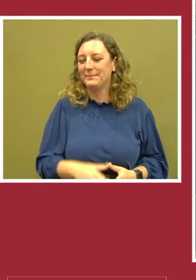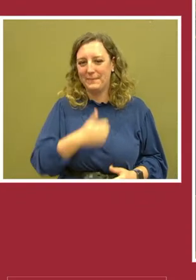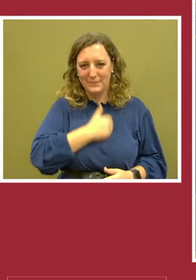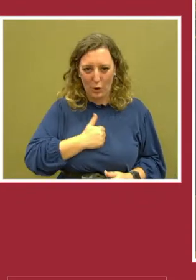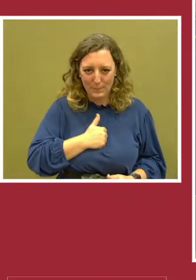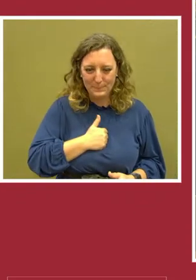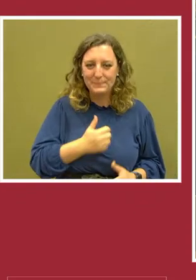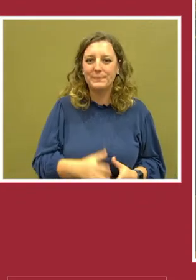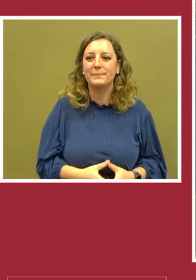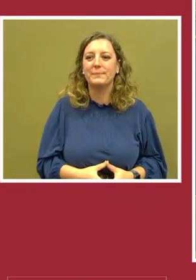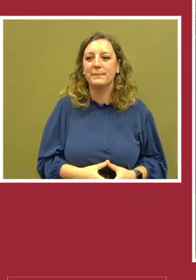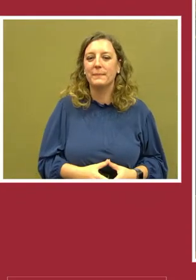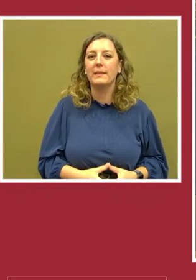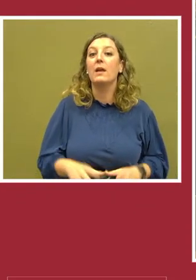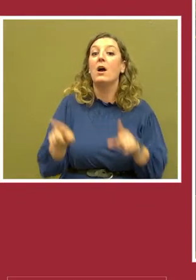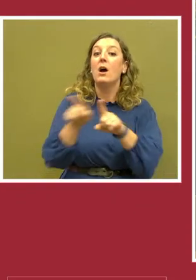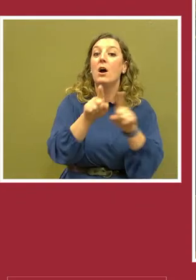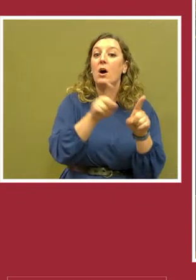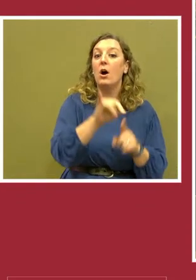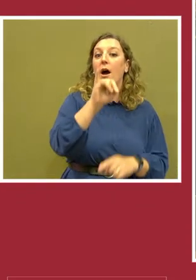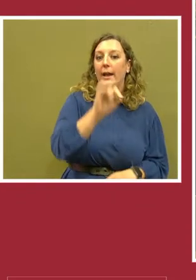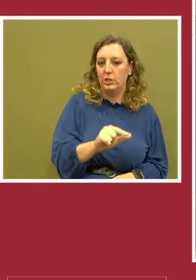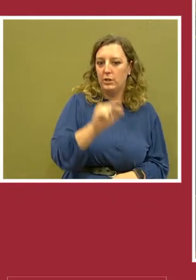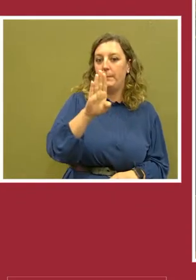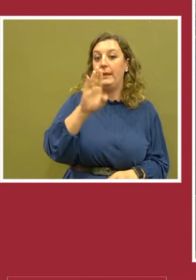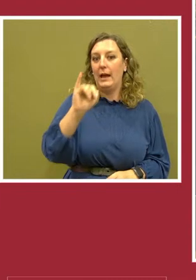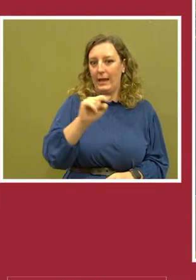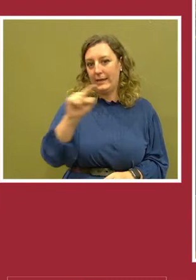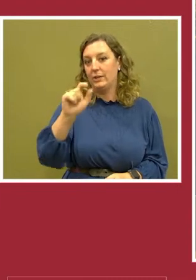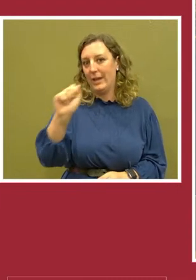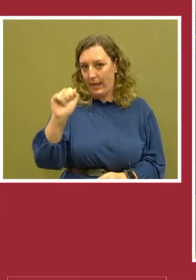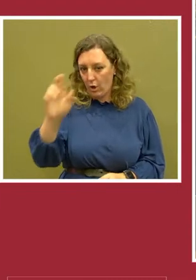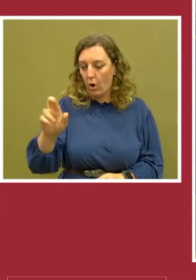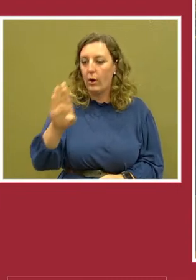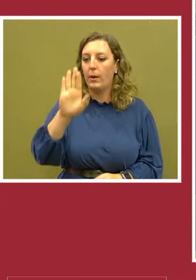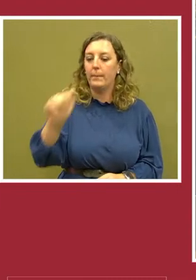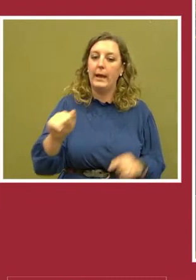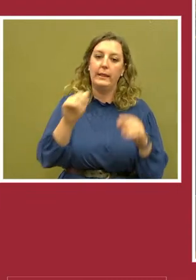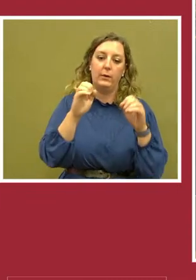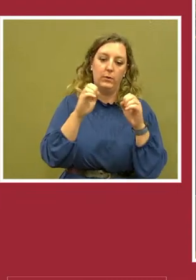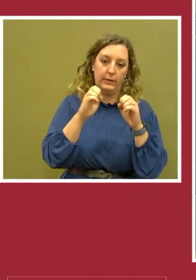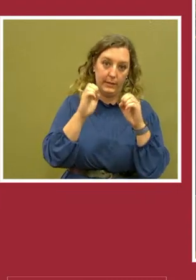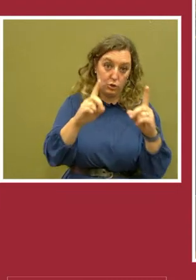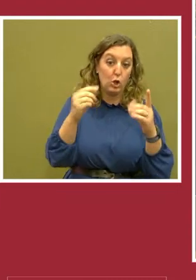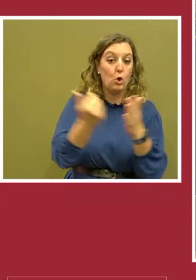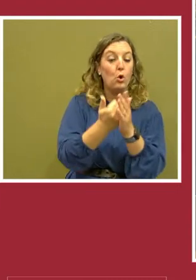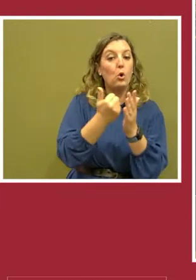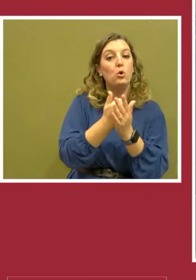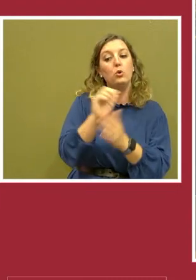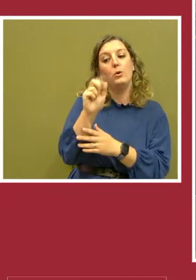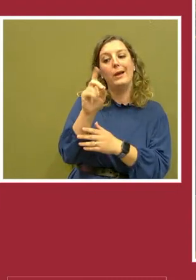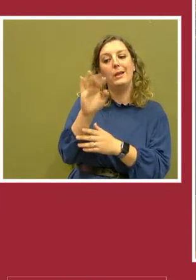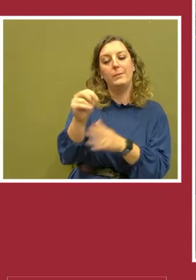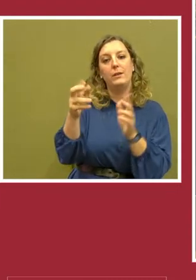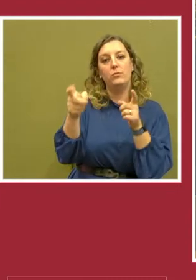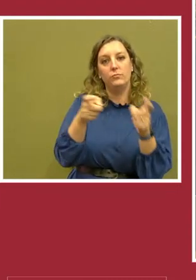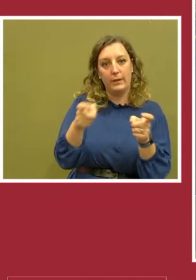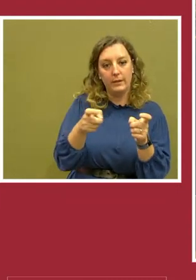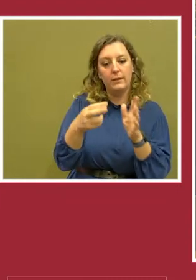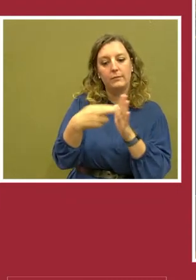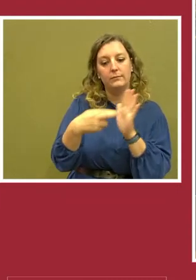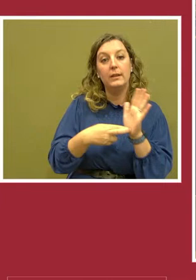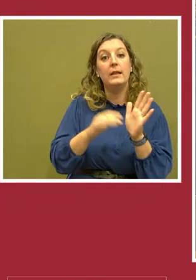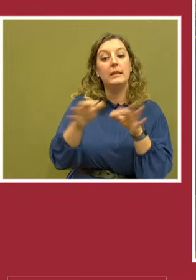Sorry. Also IGBI-AR, Bilingual Education, is a new administrative regulation